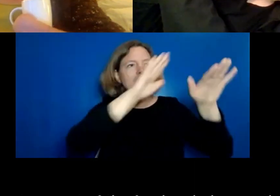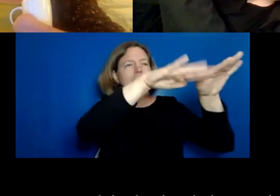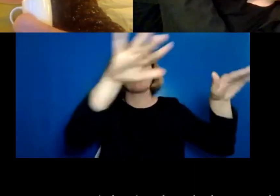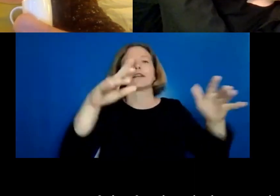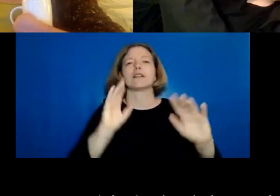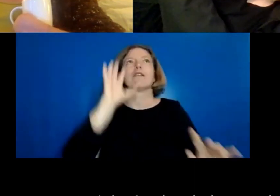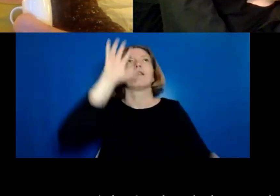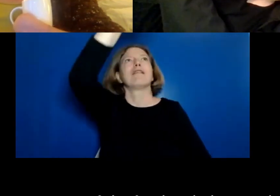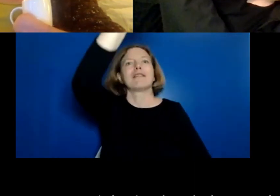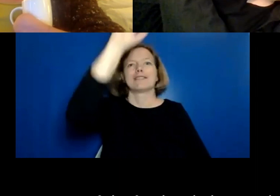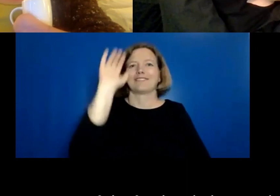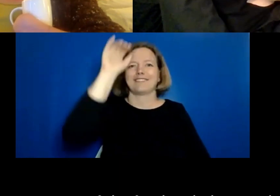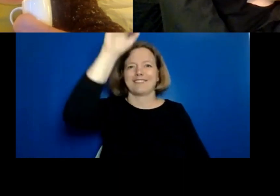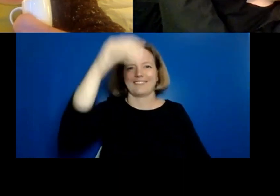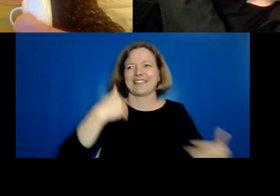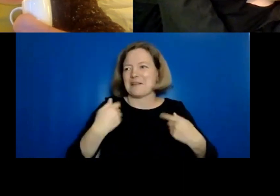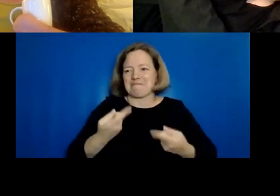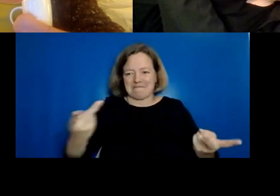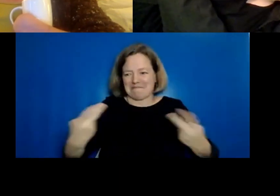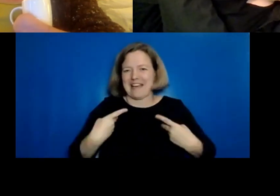food ended up on the floor.